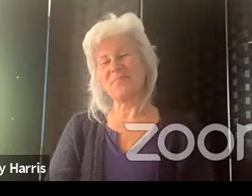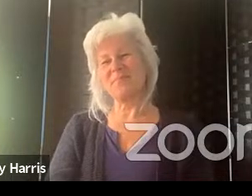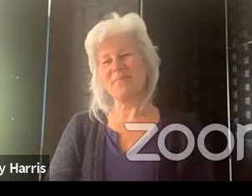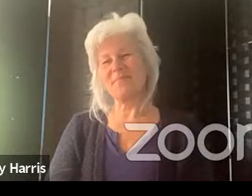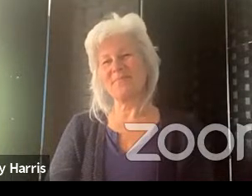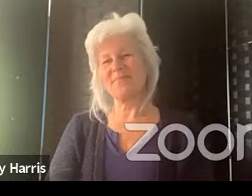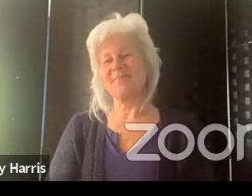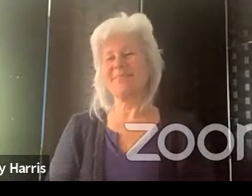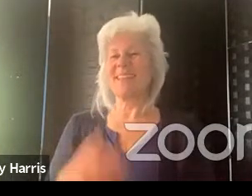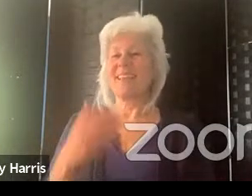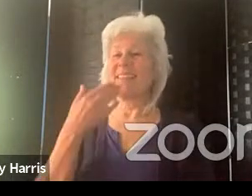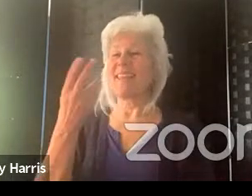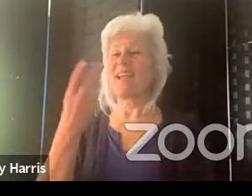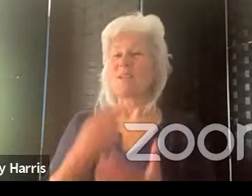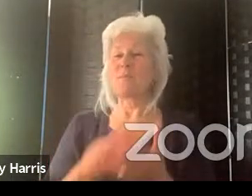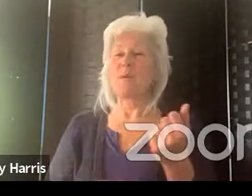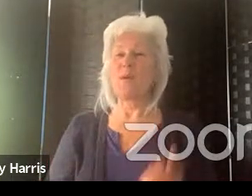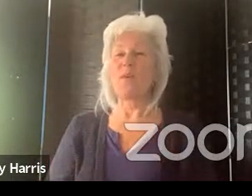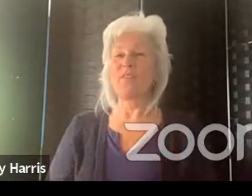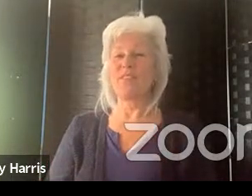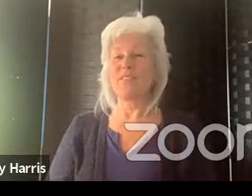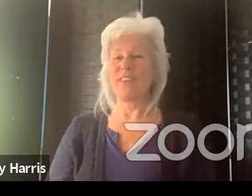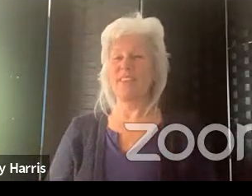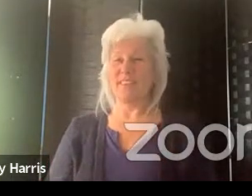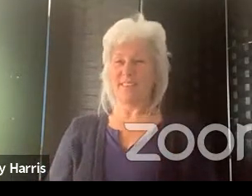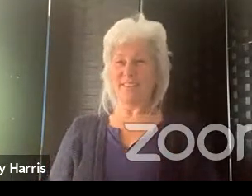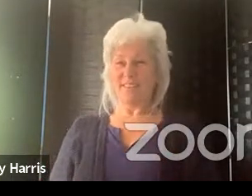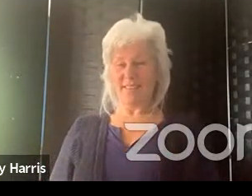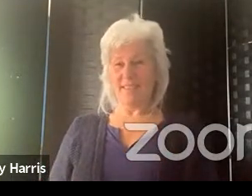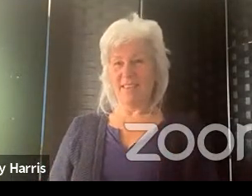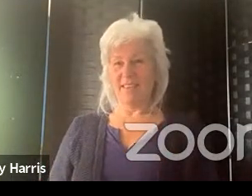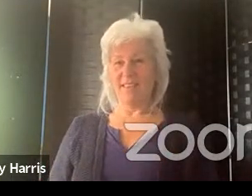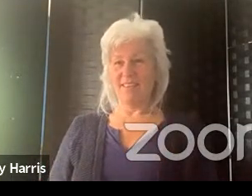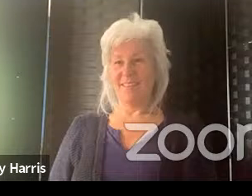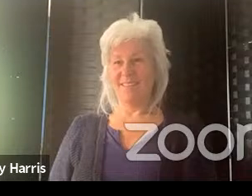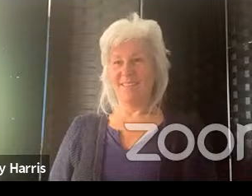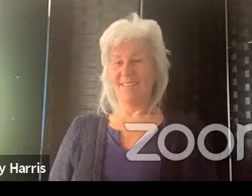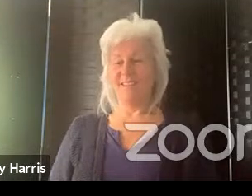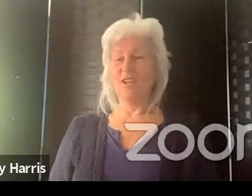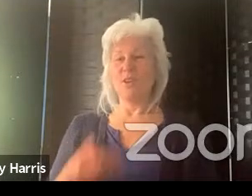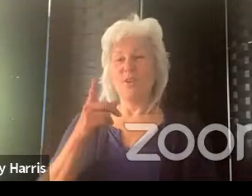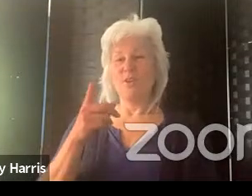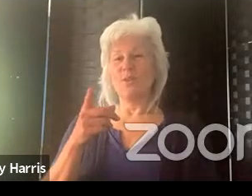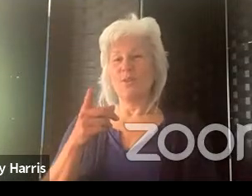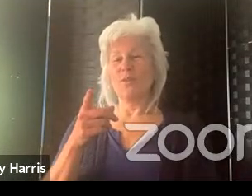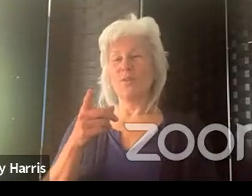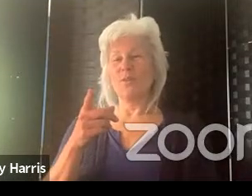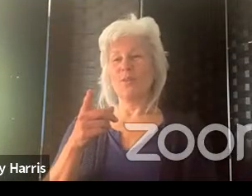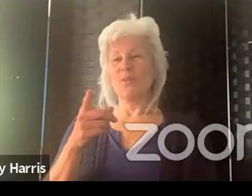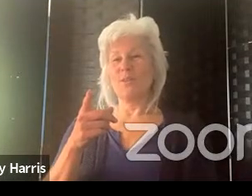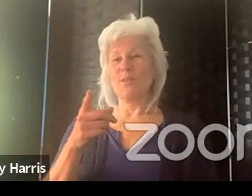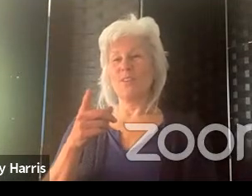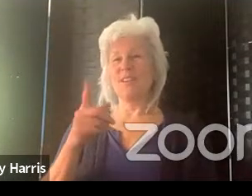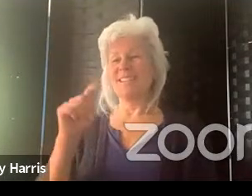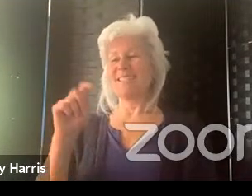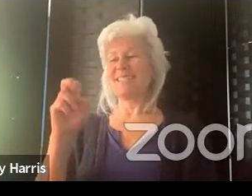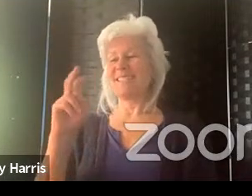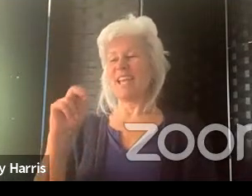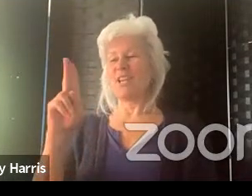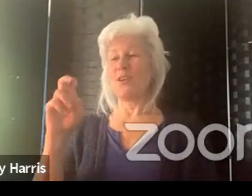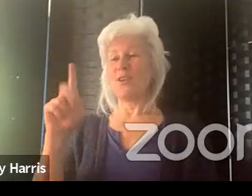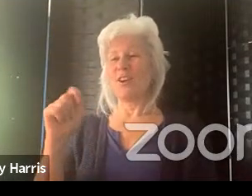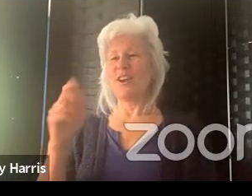Wonderful. Well, thank you both. And you're kind of tenure with Northwest Center, but your dedication to